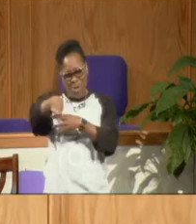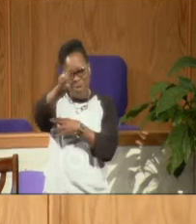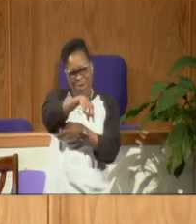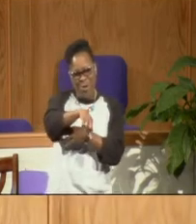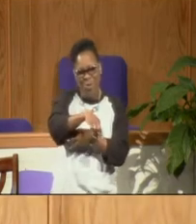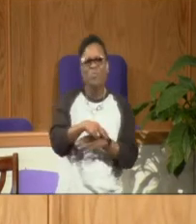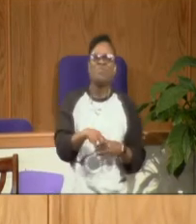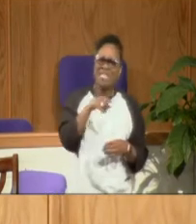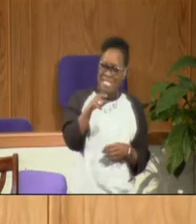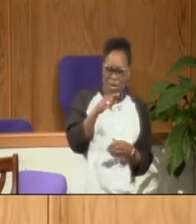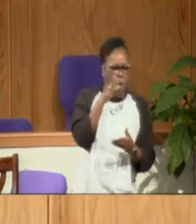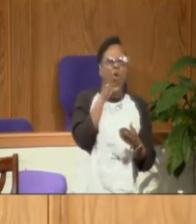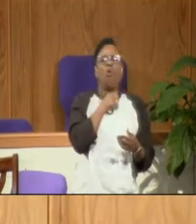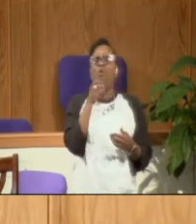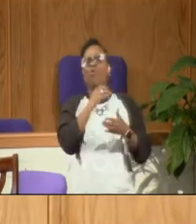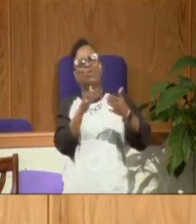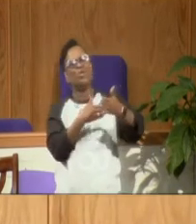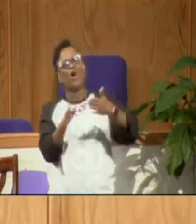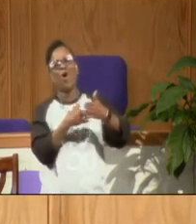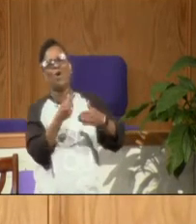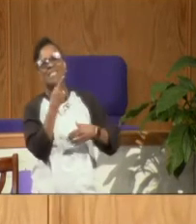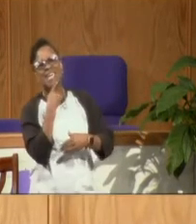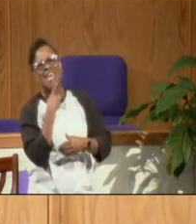concerned and he's working it out for you. And can I,